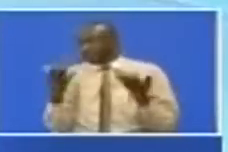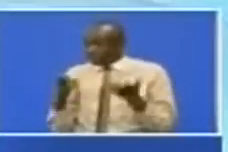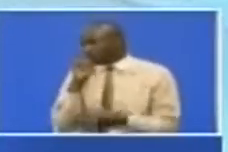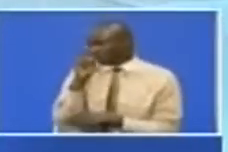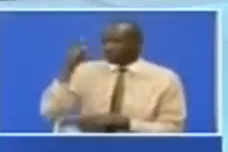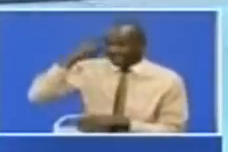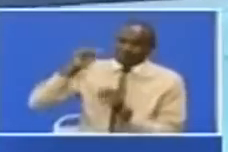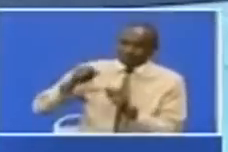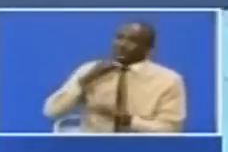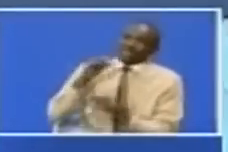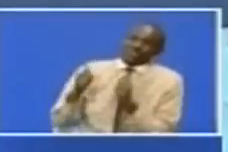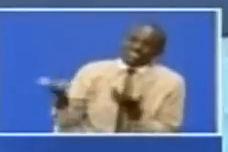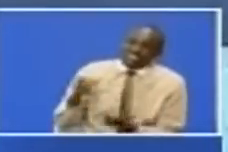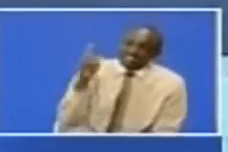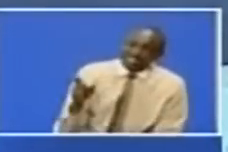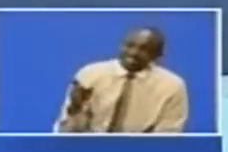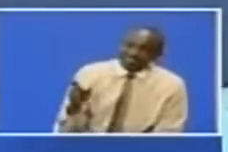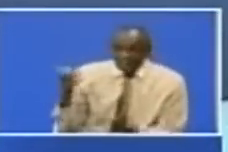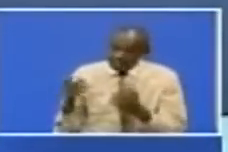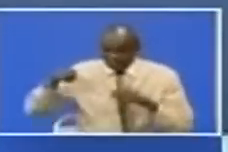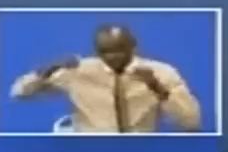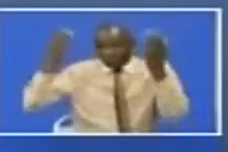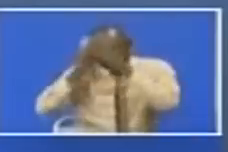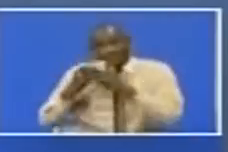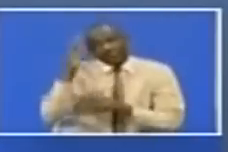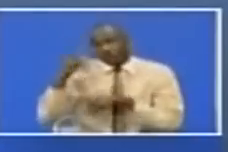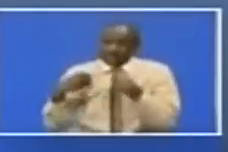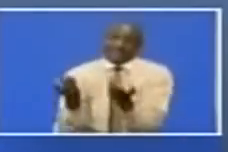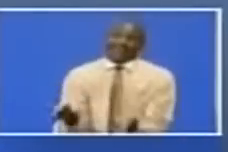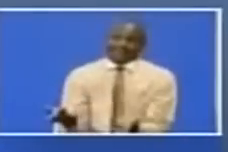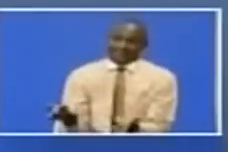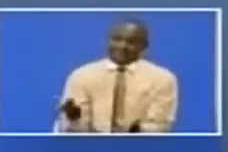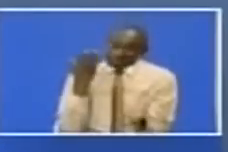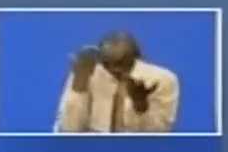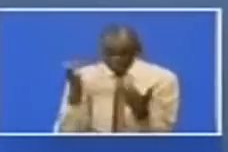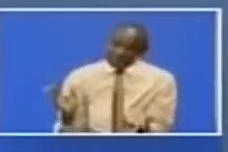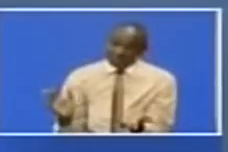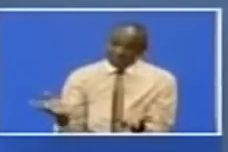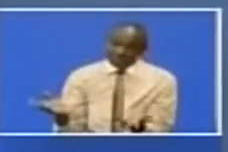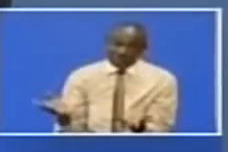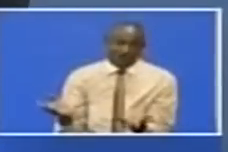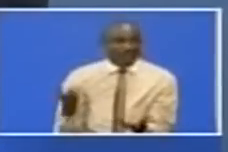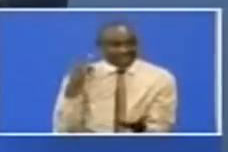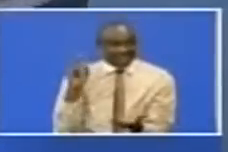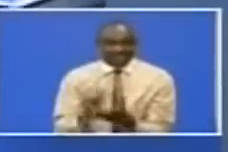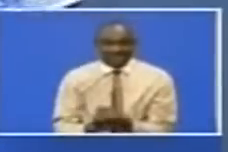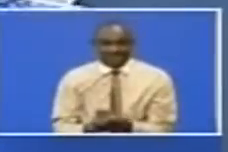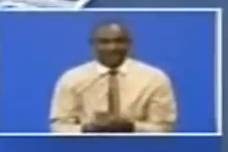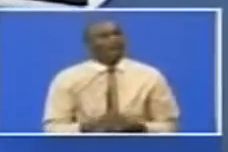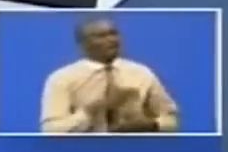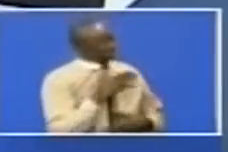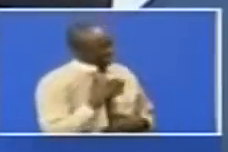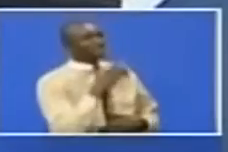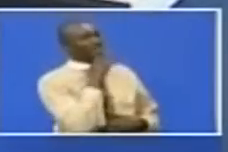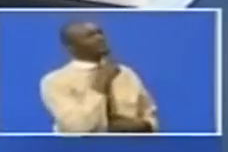mean, maybe the blessing is coming tonight. Amen. You never know. You would never know. That's right. Yeah. My